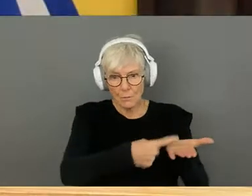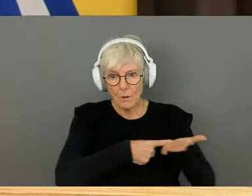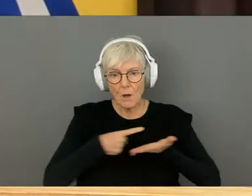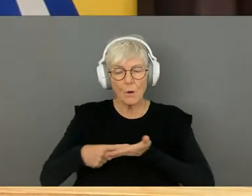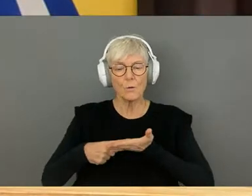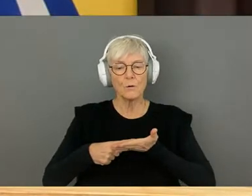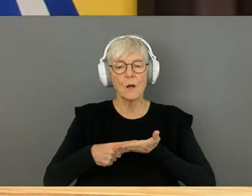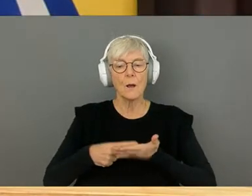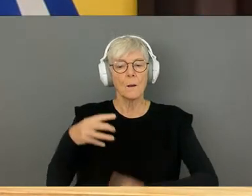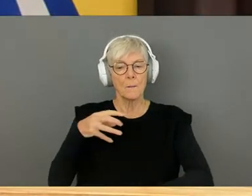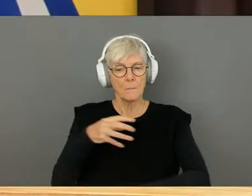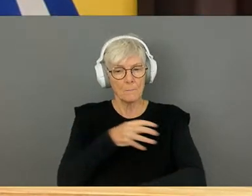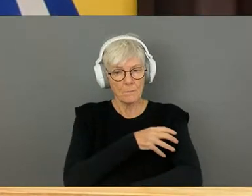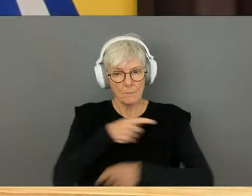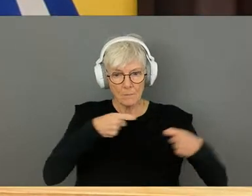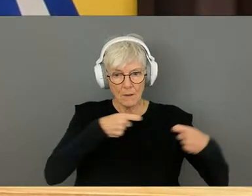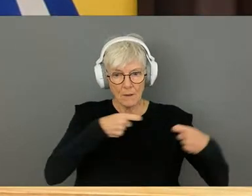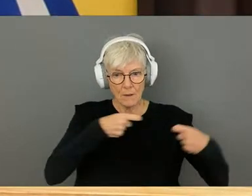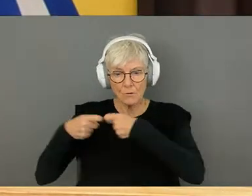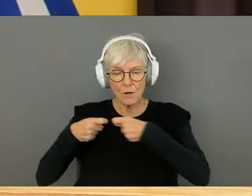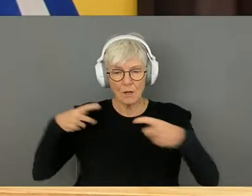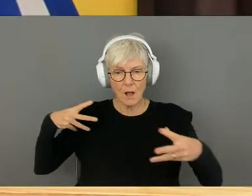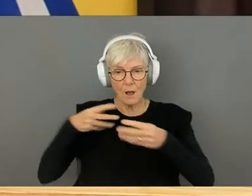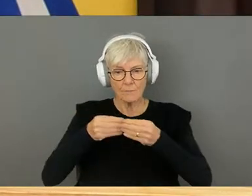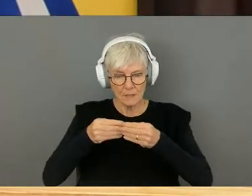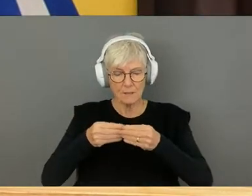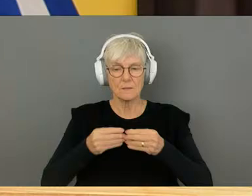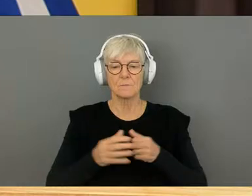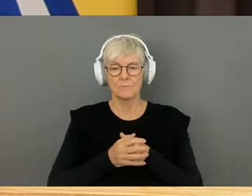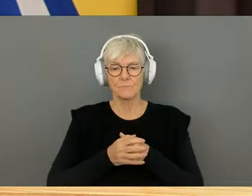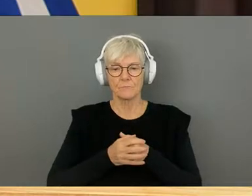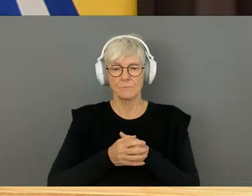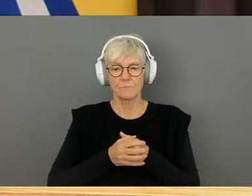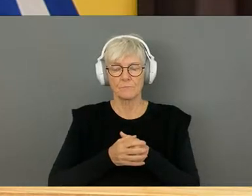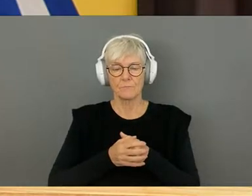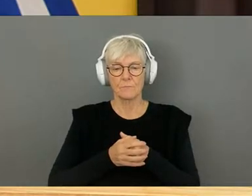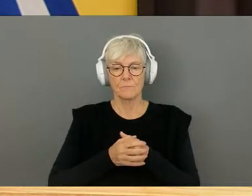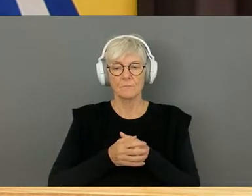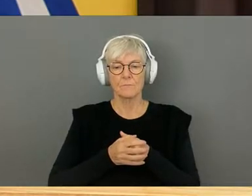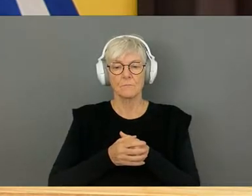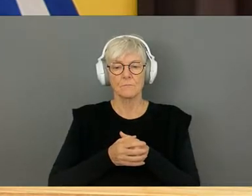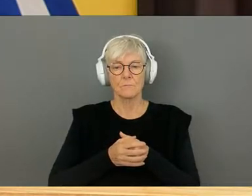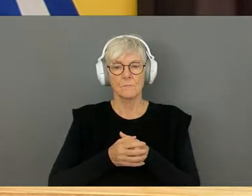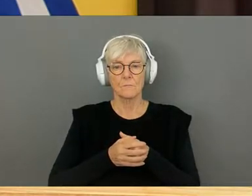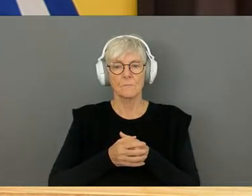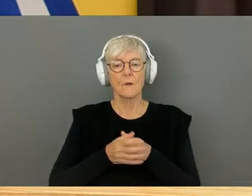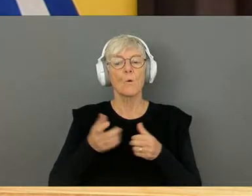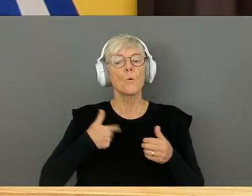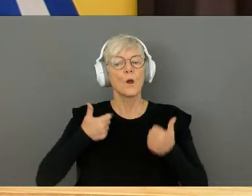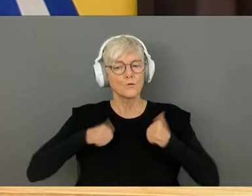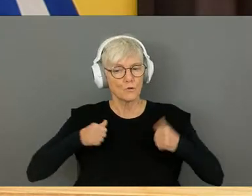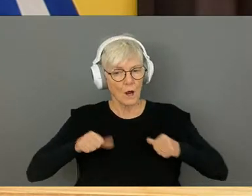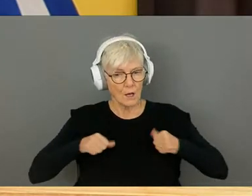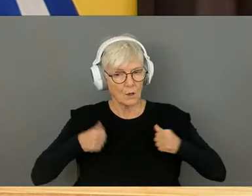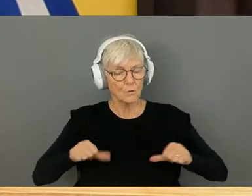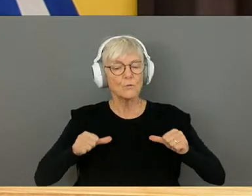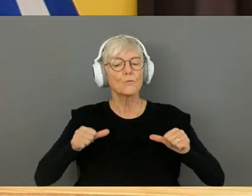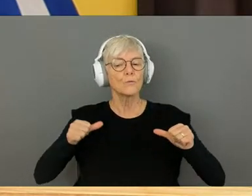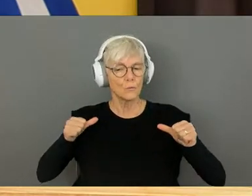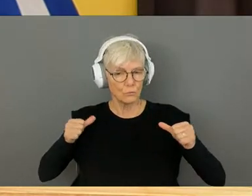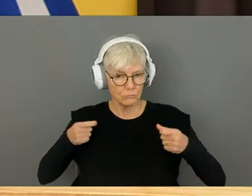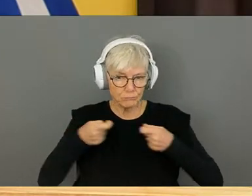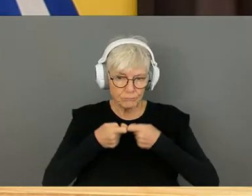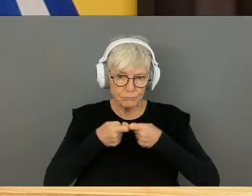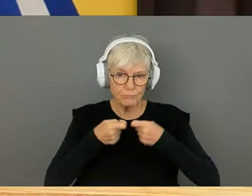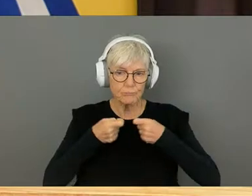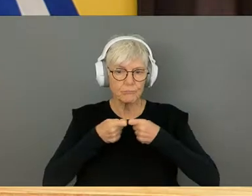vous. Good afternoon, and thank you for joining us for an update on power restoration efforts. Thank you for your patience